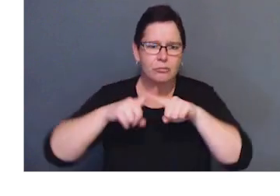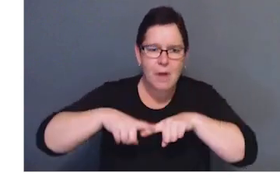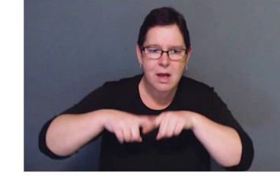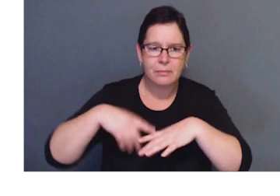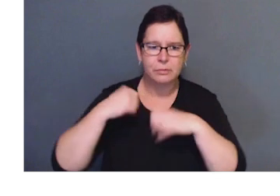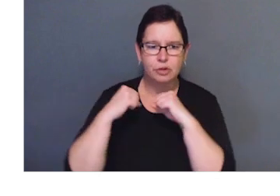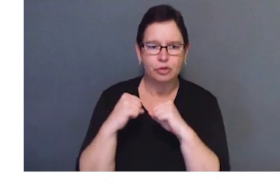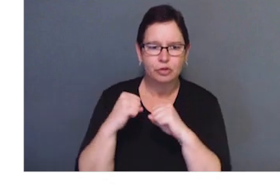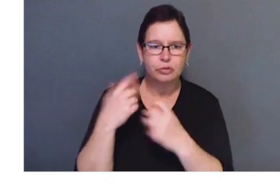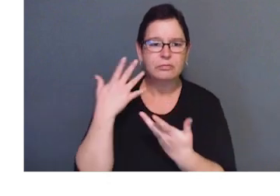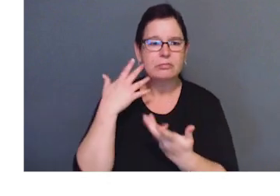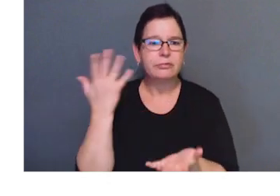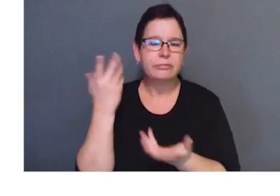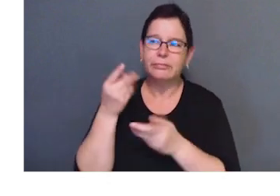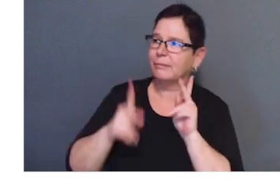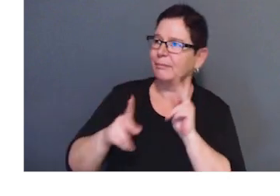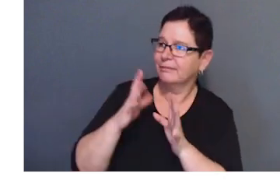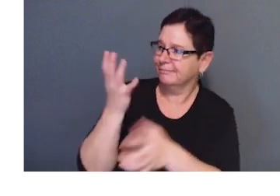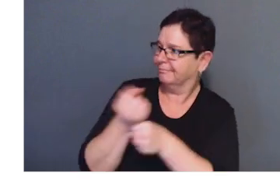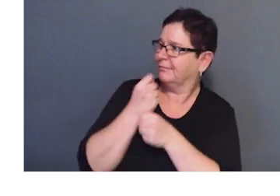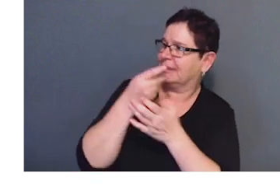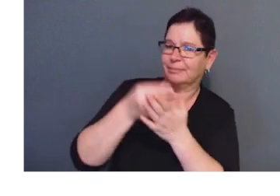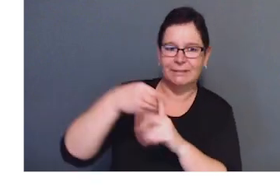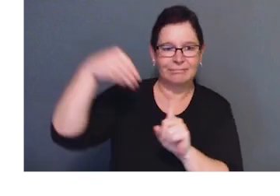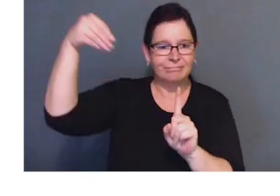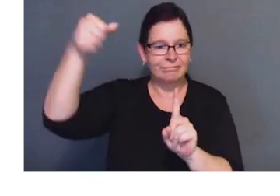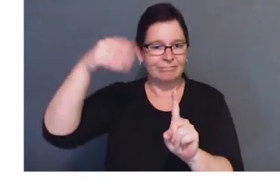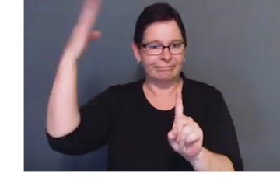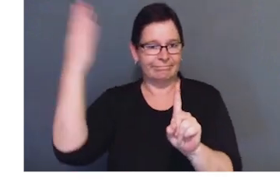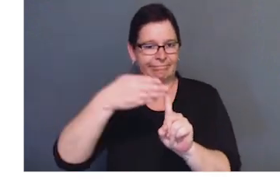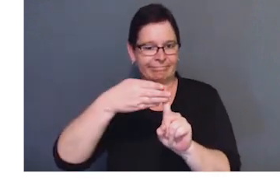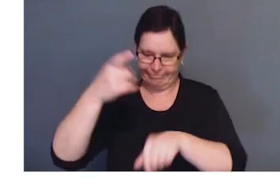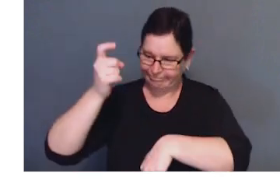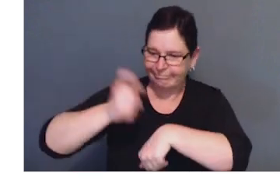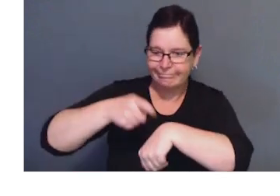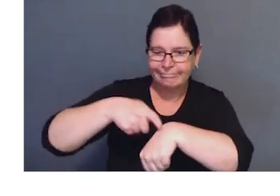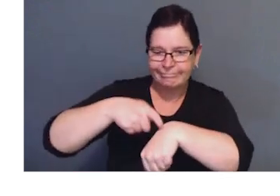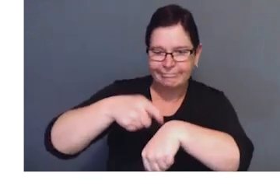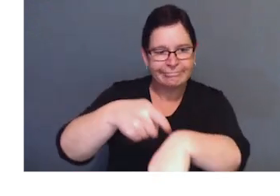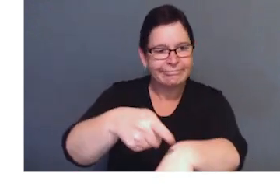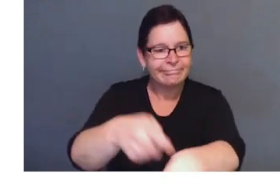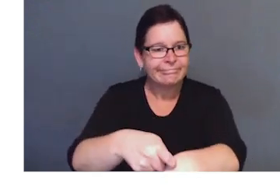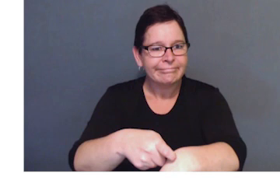of an emergency or unforeseen circumstances, such as a natural disaster.